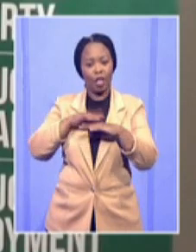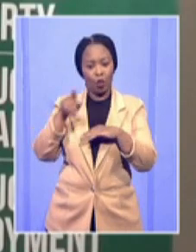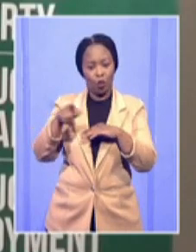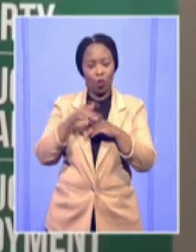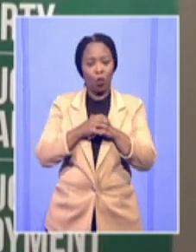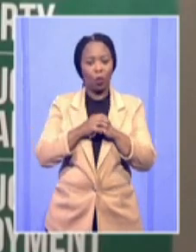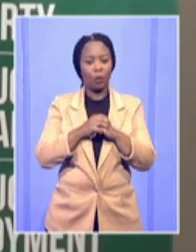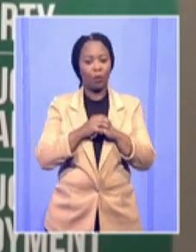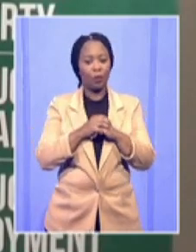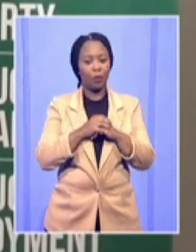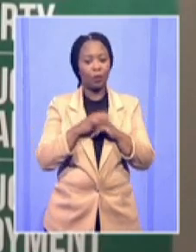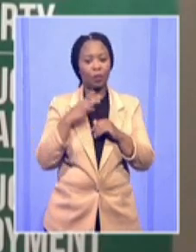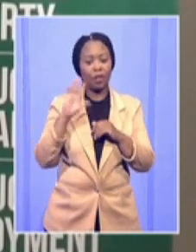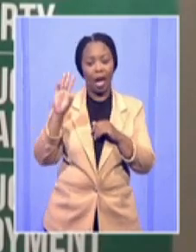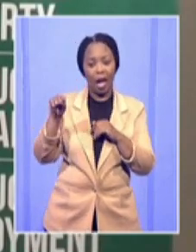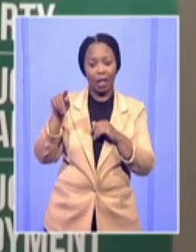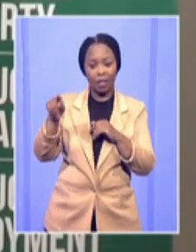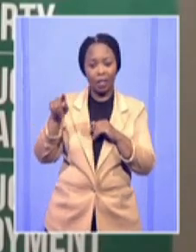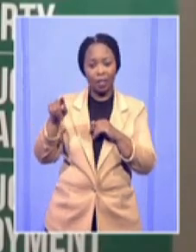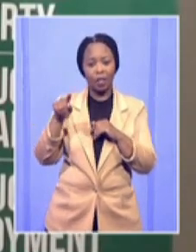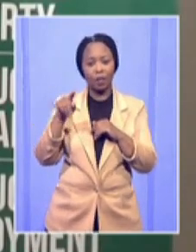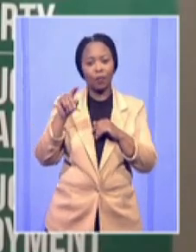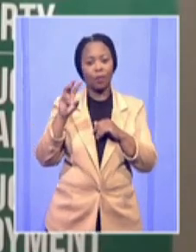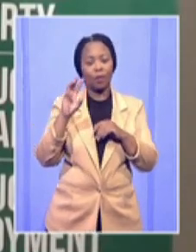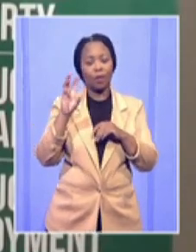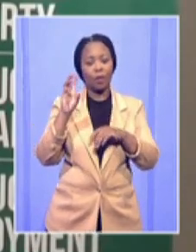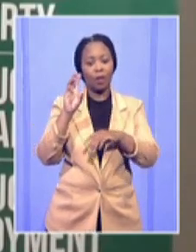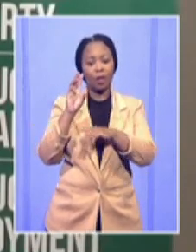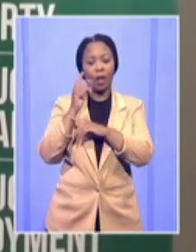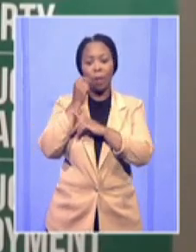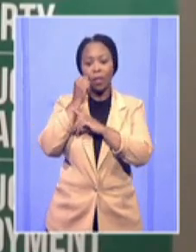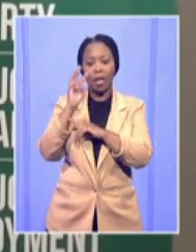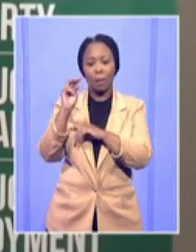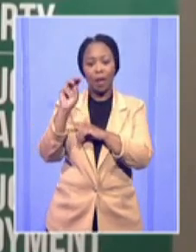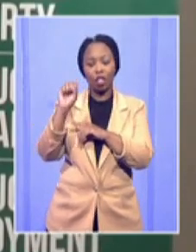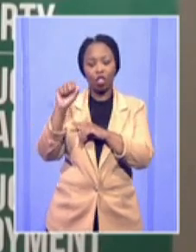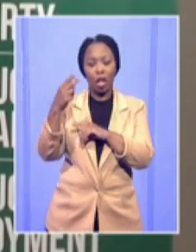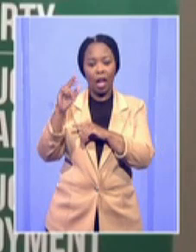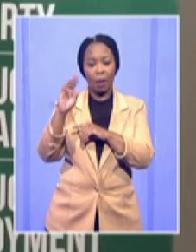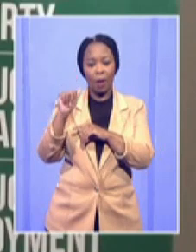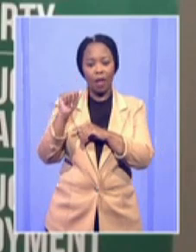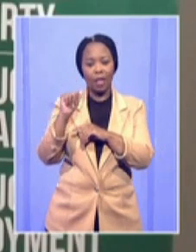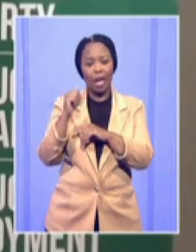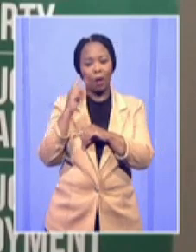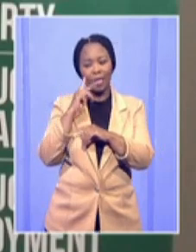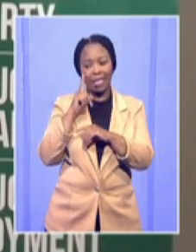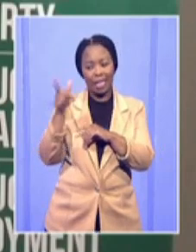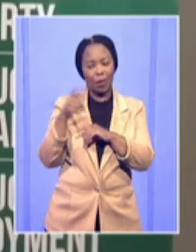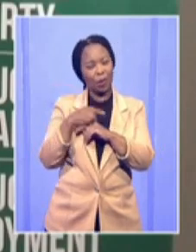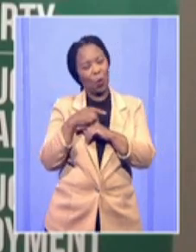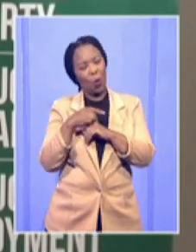to Mr. Mashama, who leads the project, you speak as if we've got a choice.